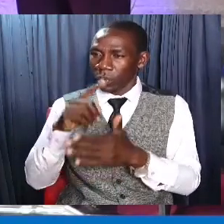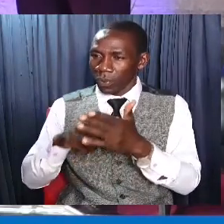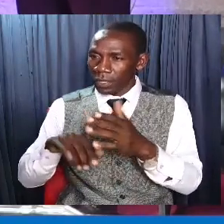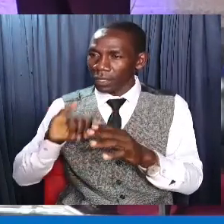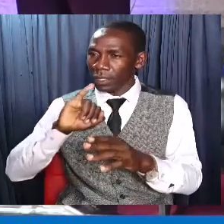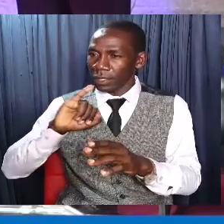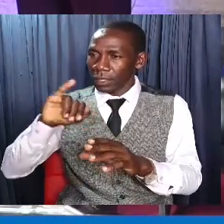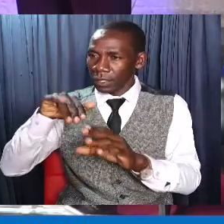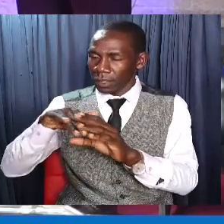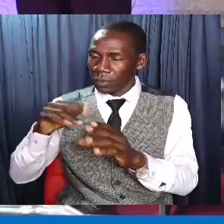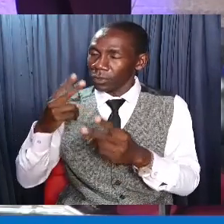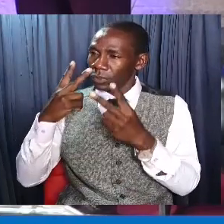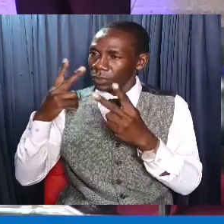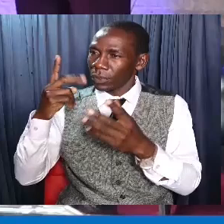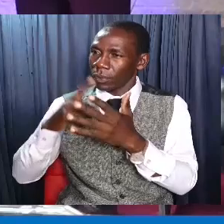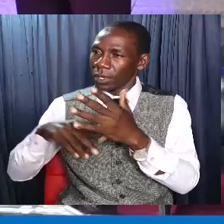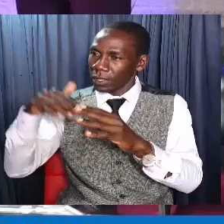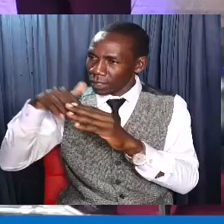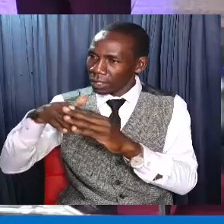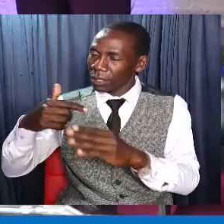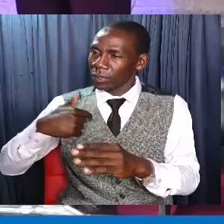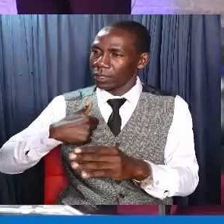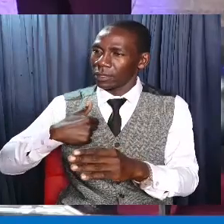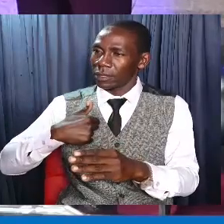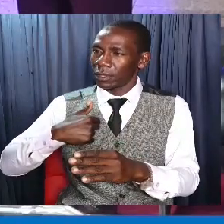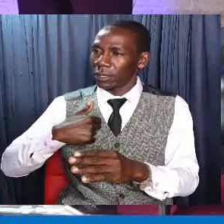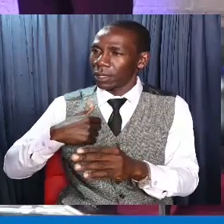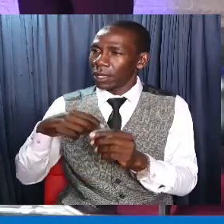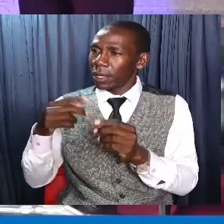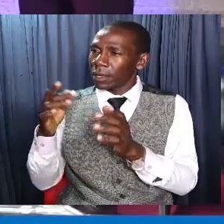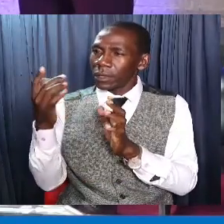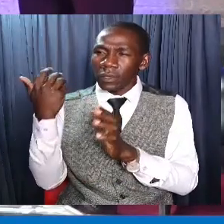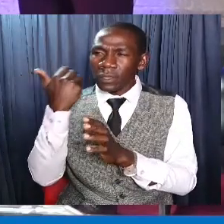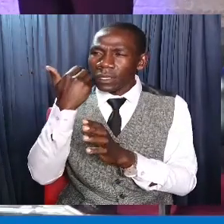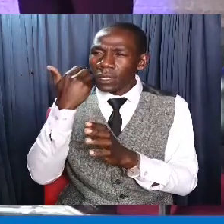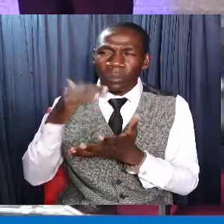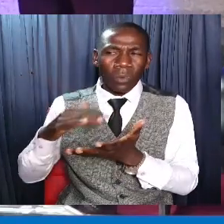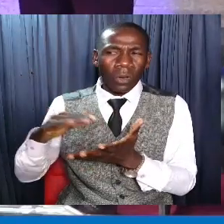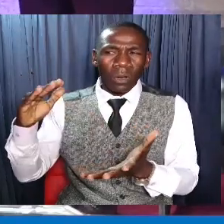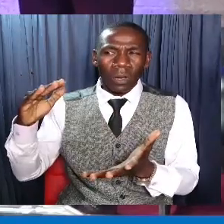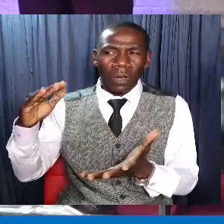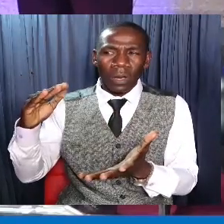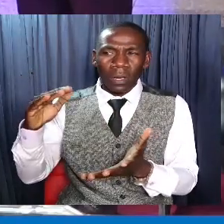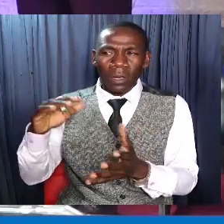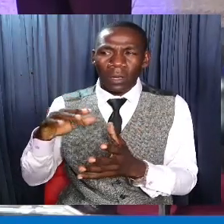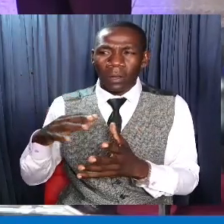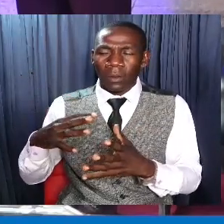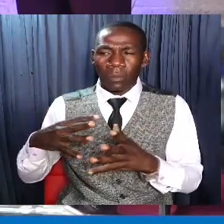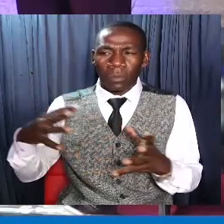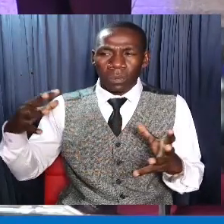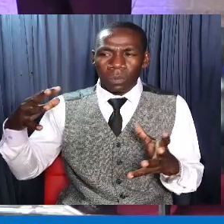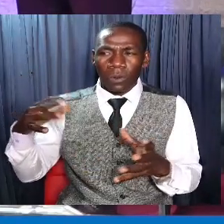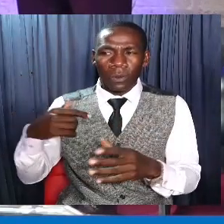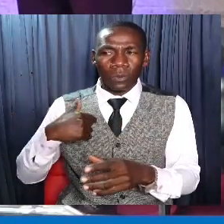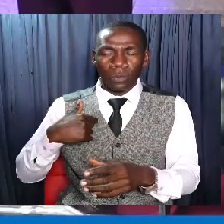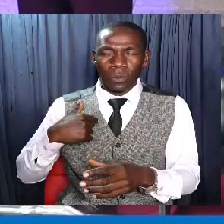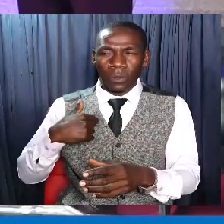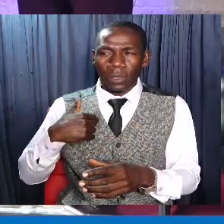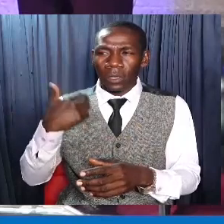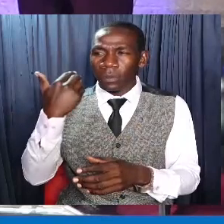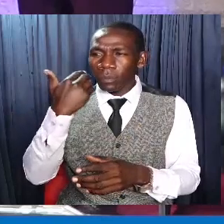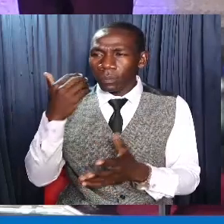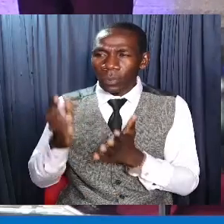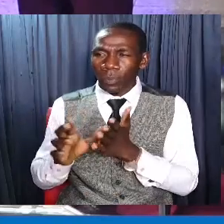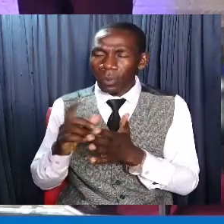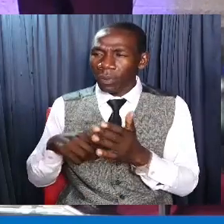from you or you to inquire from me? Bana unaona nini huko ndani? What have you seen finding me? Ugonjwa umezidi yao. Is it too much the sickness? Uvimbe umezidi. Have the swelling grown, father? Nakuuliza kuna